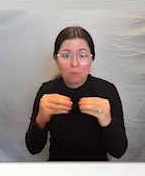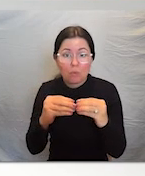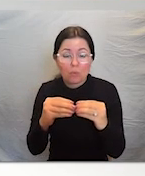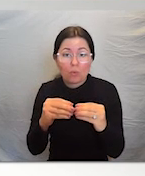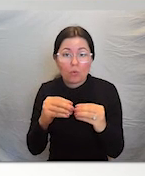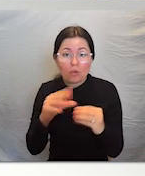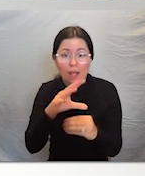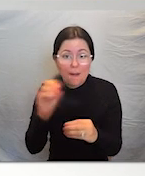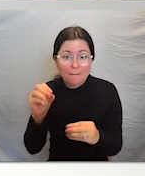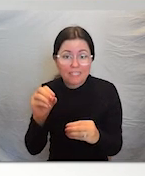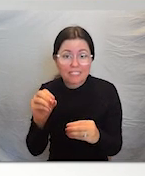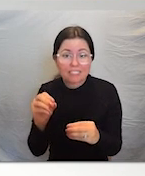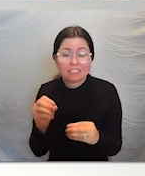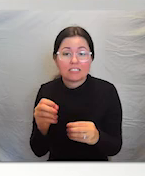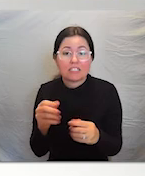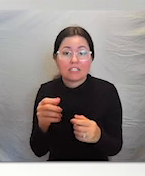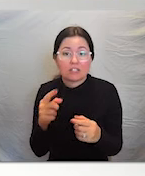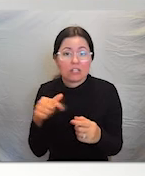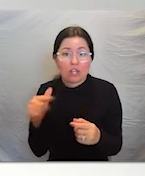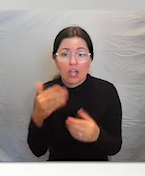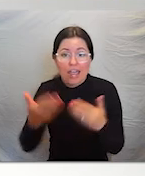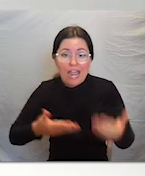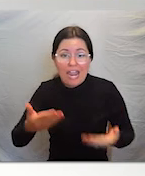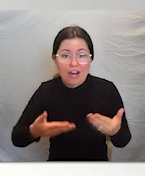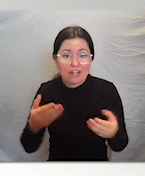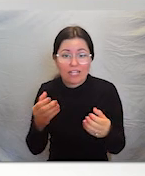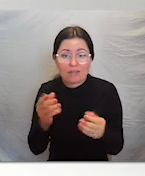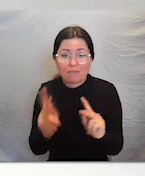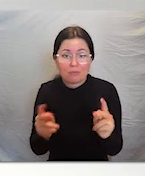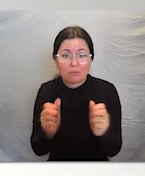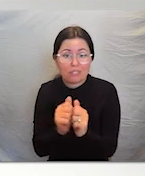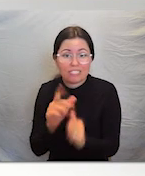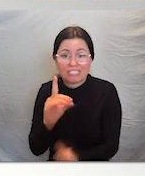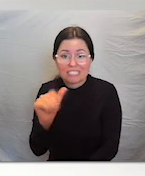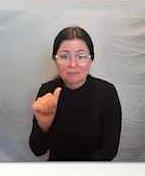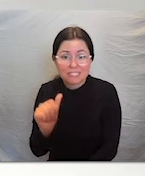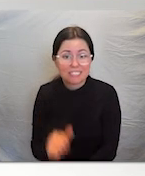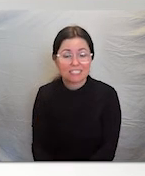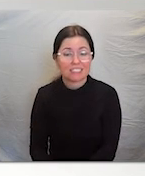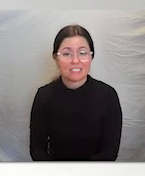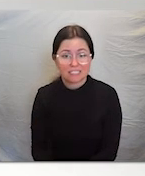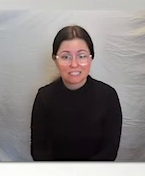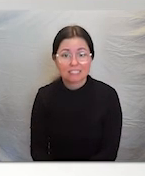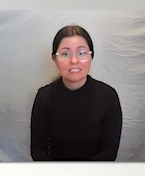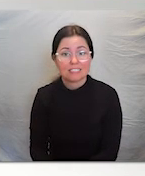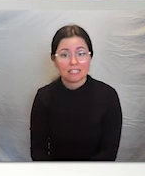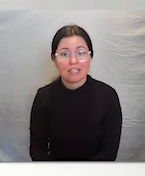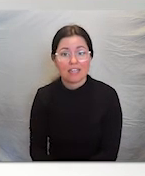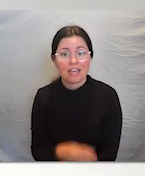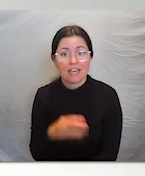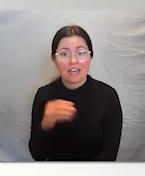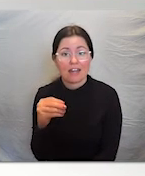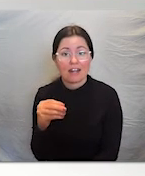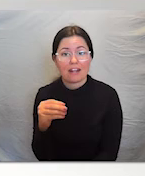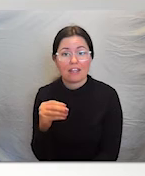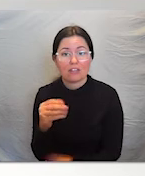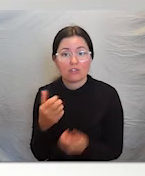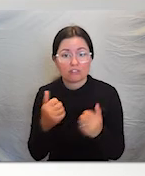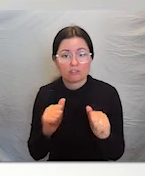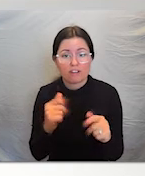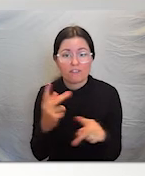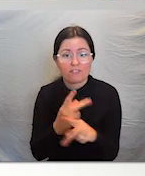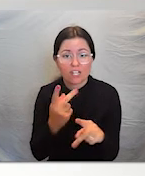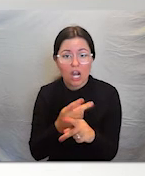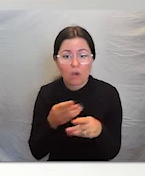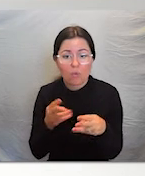embracing people with disabilities. They're finding innovative ways to getting their